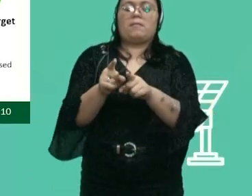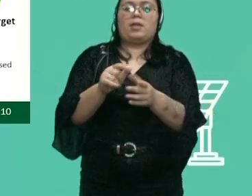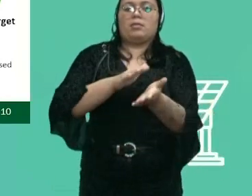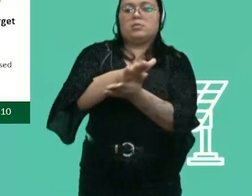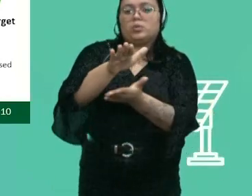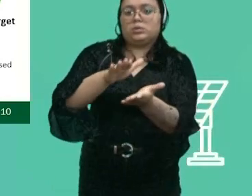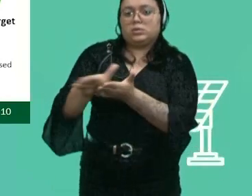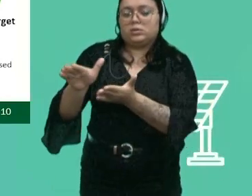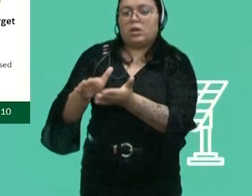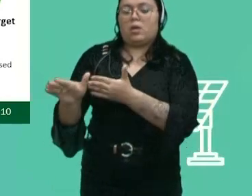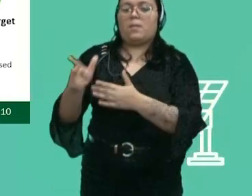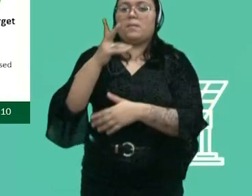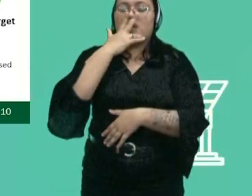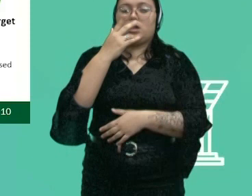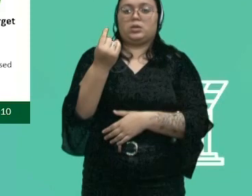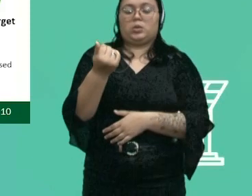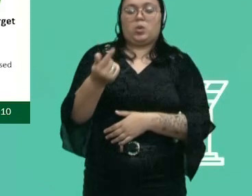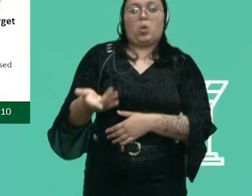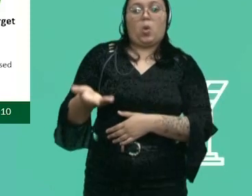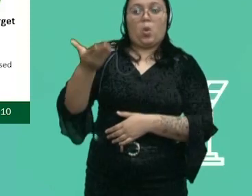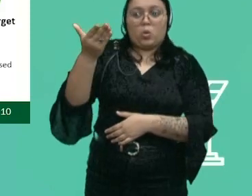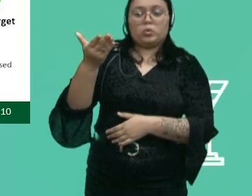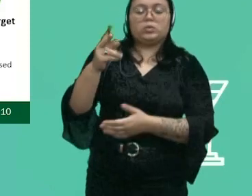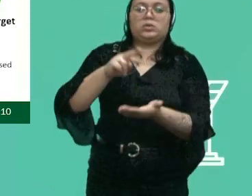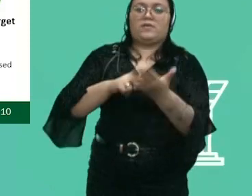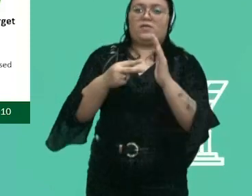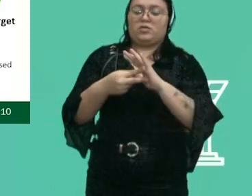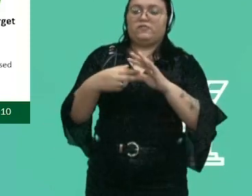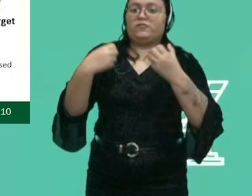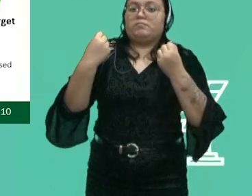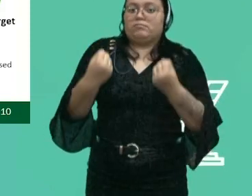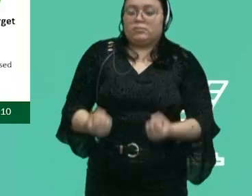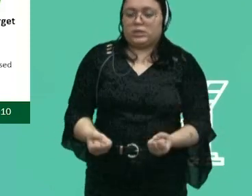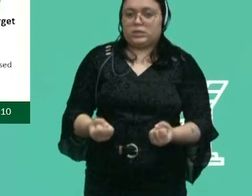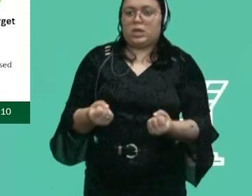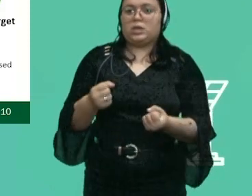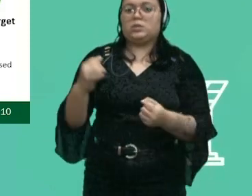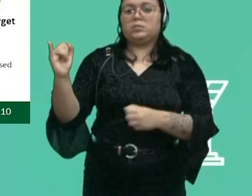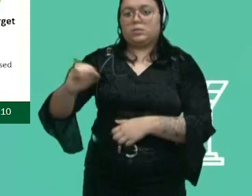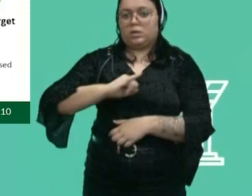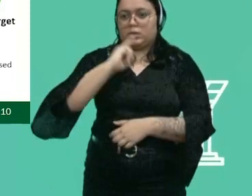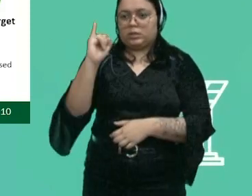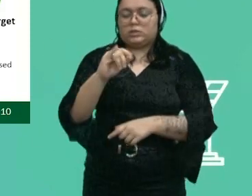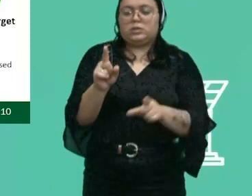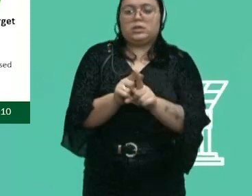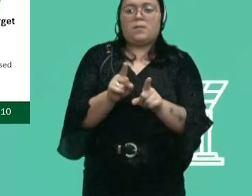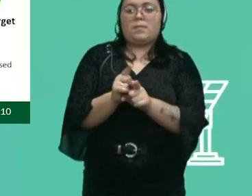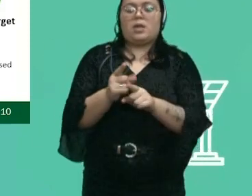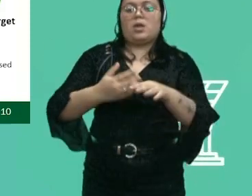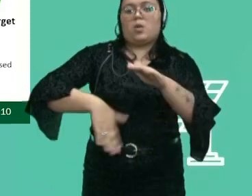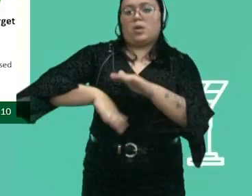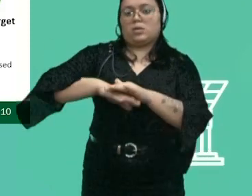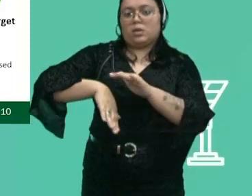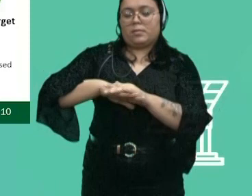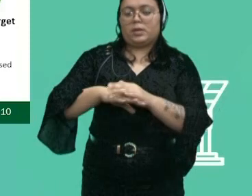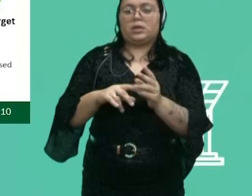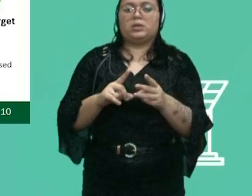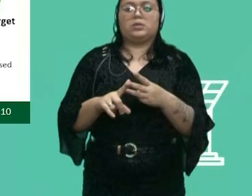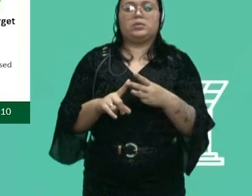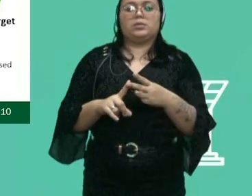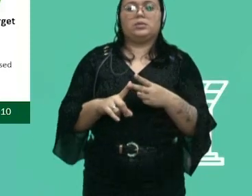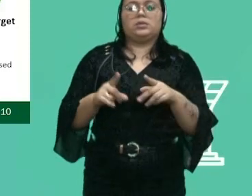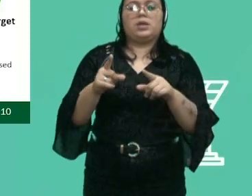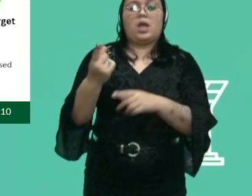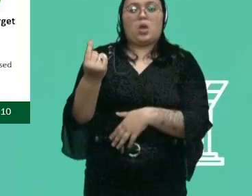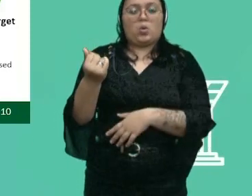significant cost compared to our target. Onboard storage costs, this carbon fiber tanks, again, much higher cost than what's